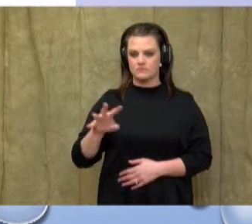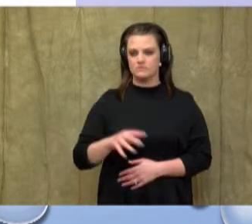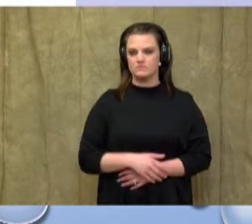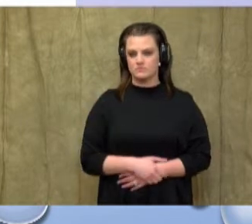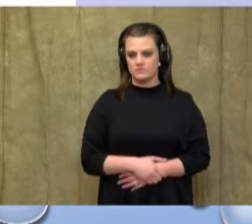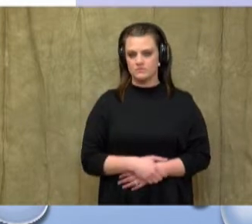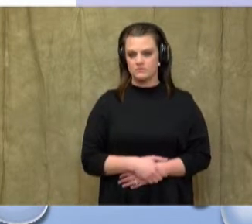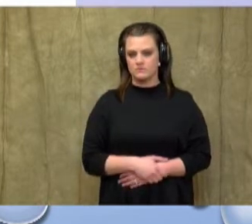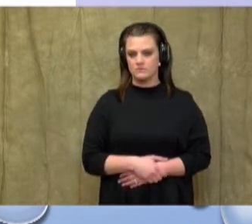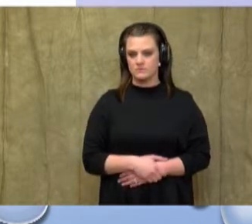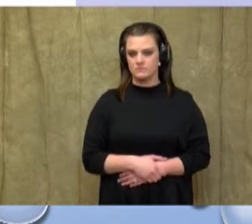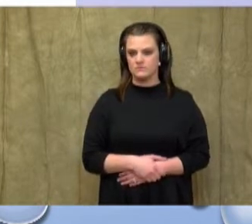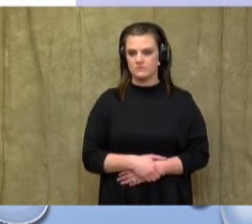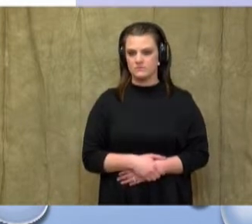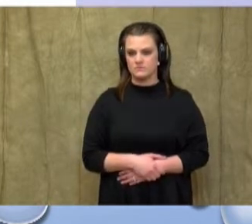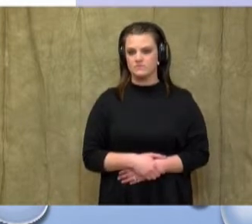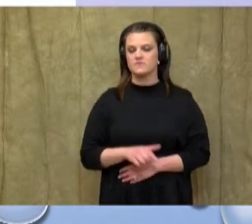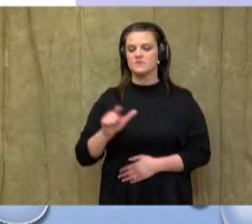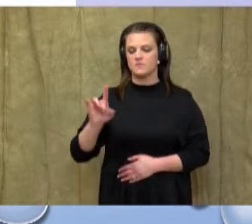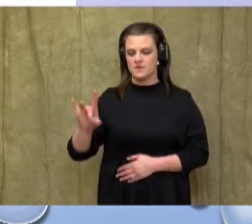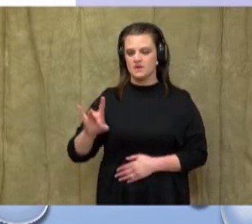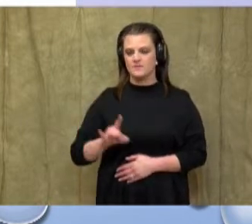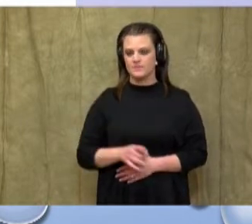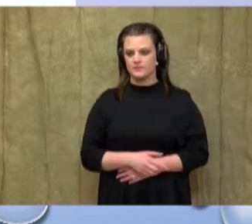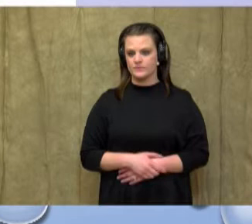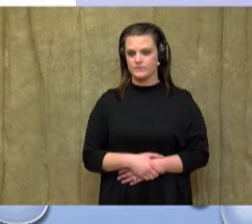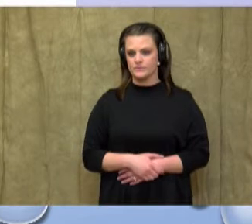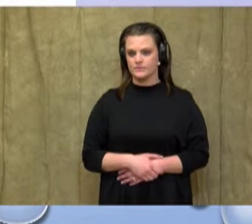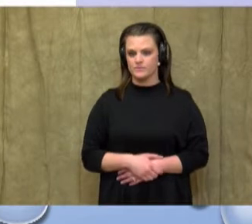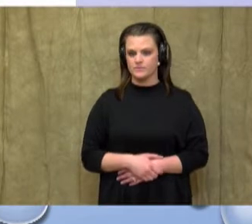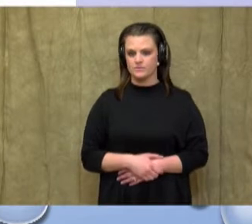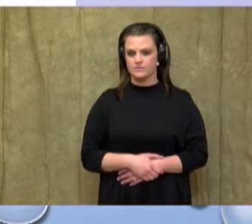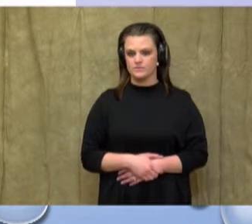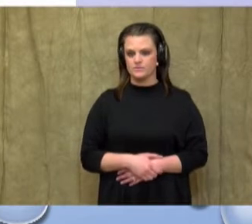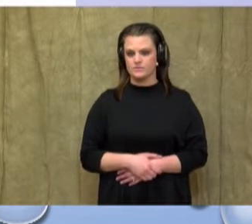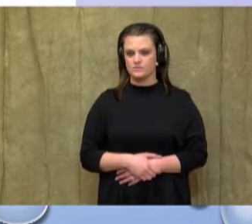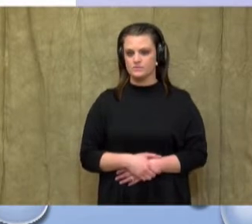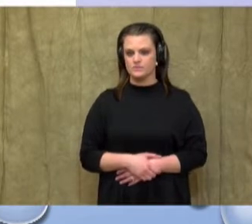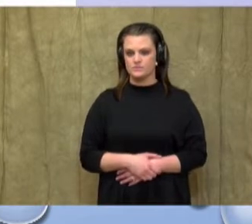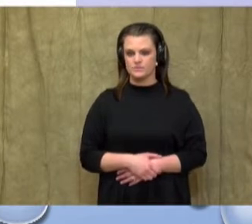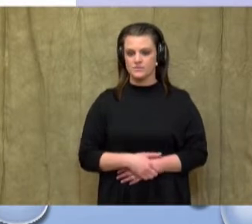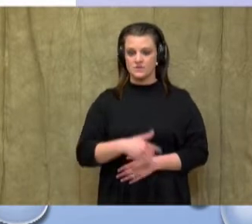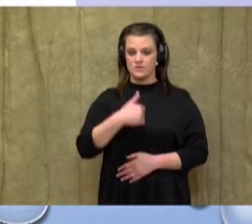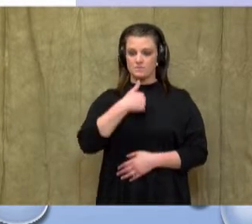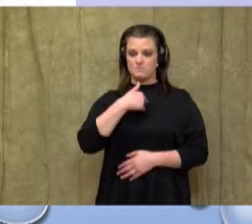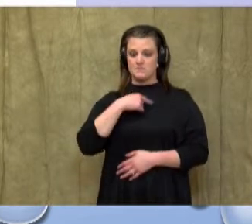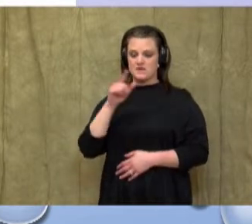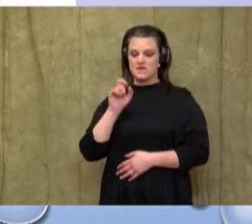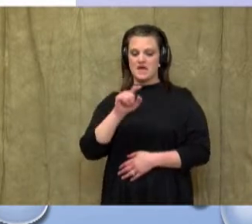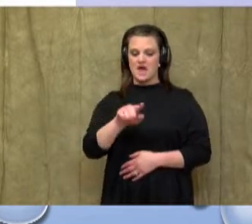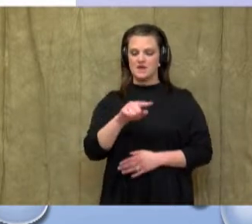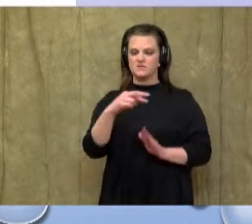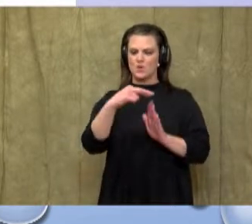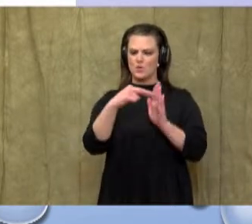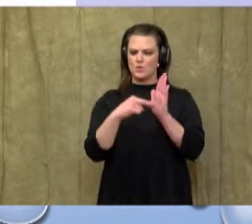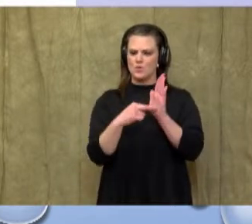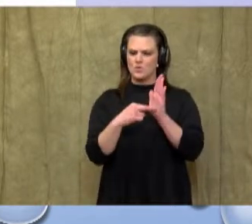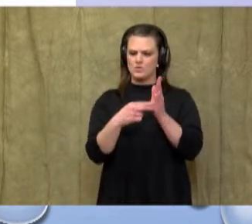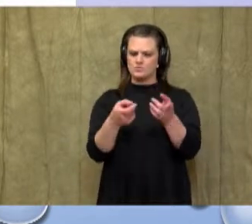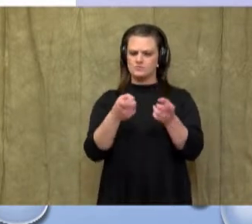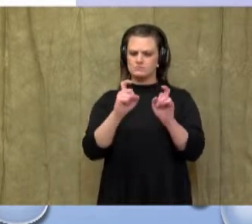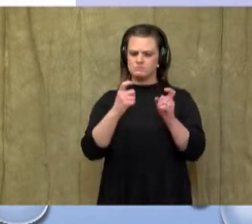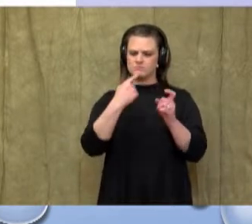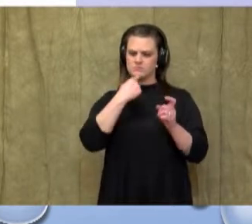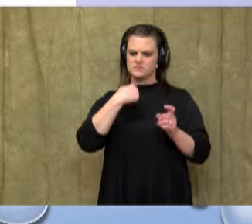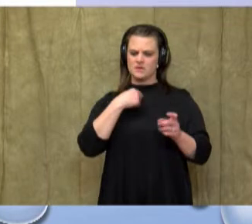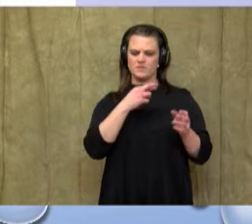24, and then 28. If I asked you to tell me a rule for that pattern,